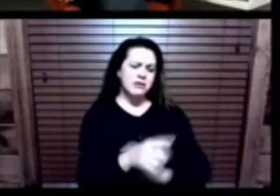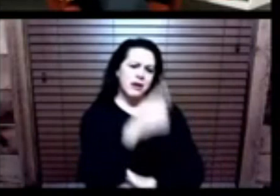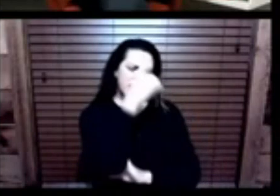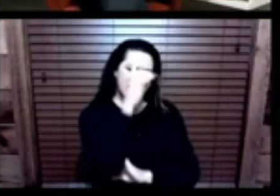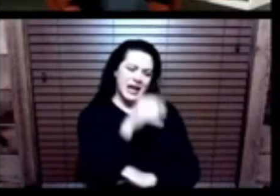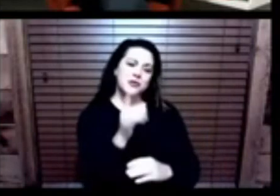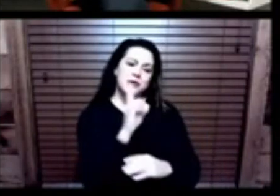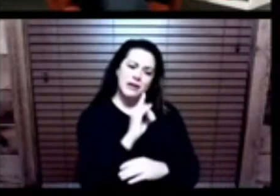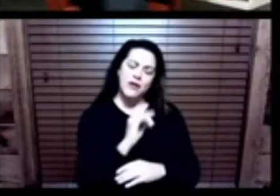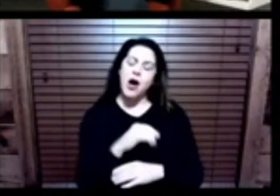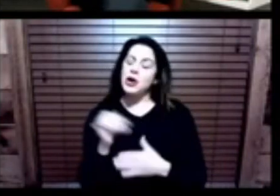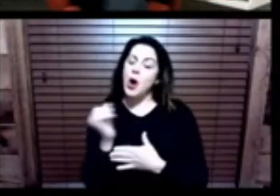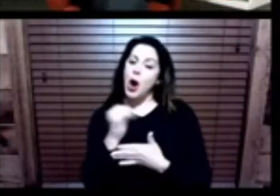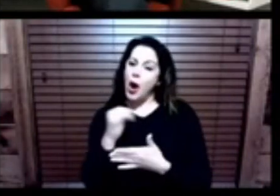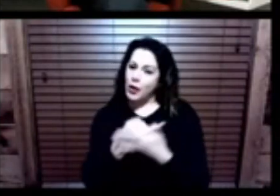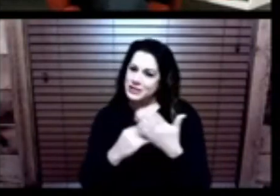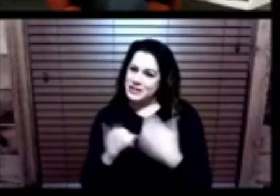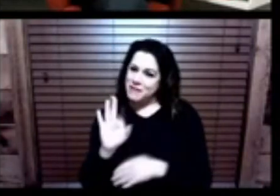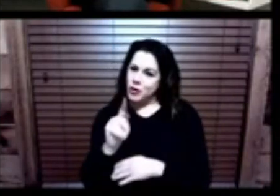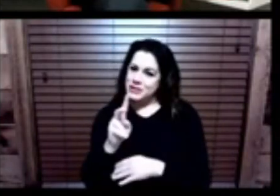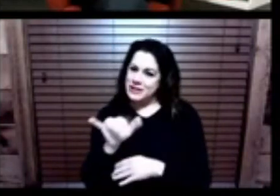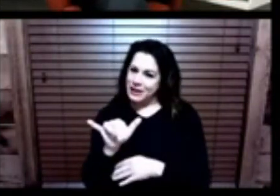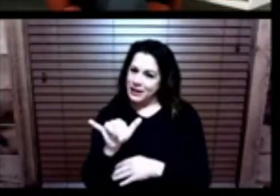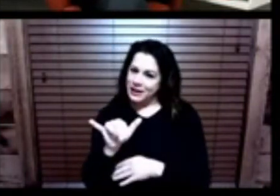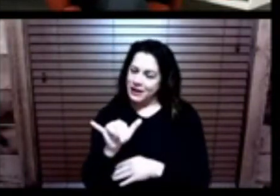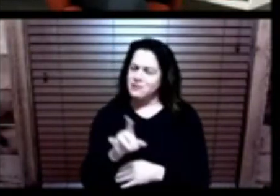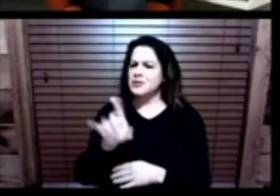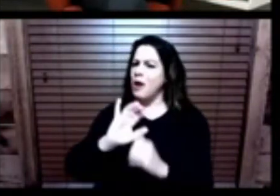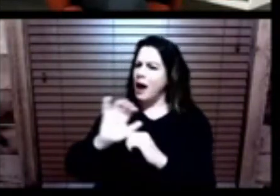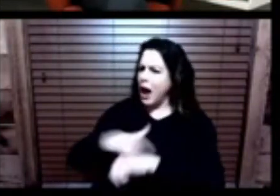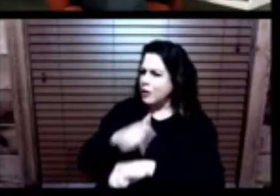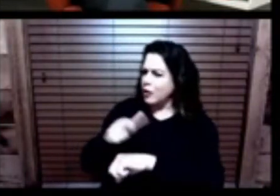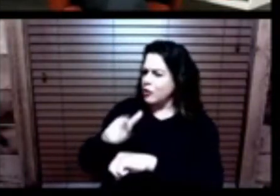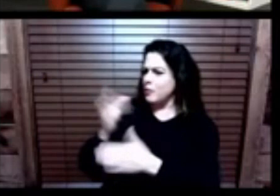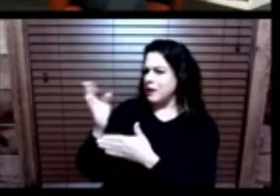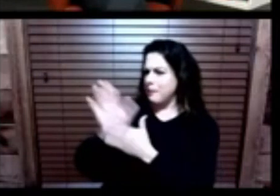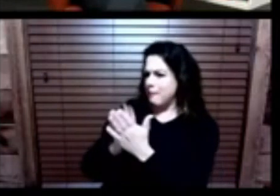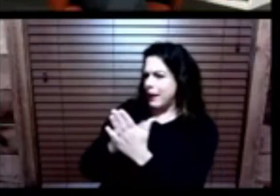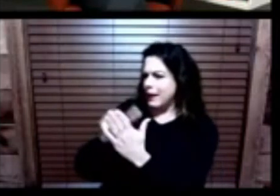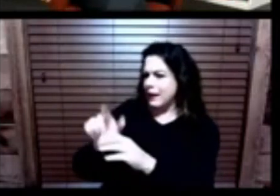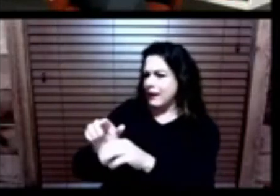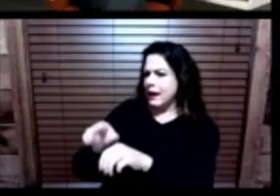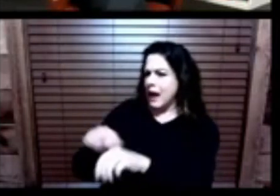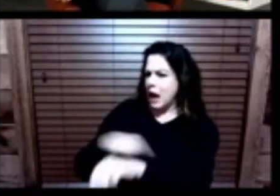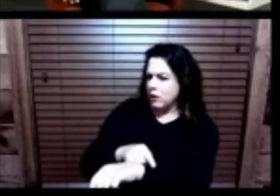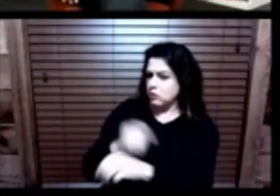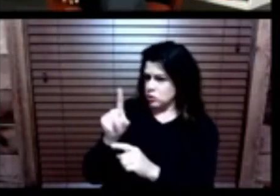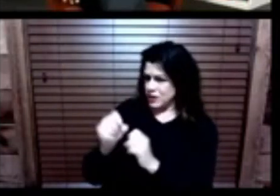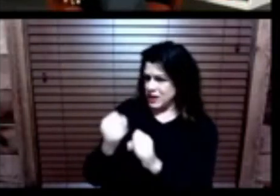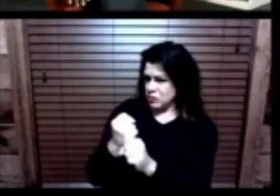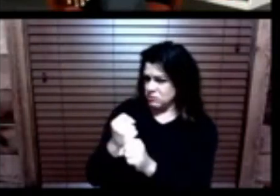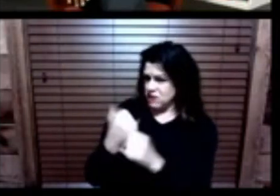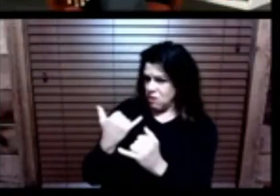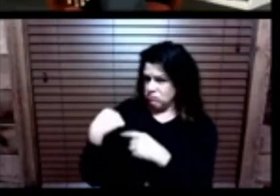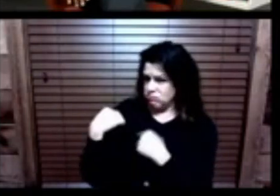artsy-fartsy. So how long have you been making paintings? This takes us back 20 years now, right? Oh, I mean,